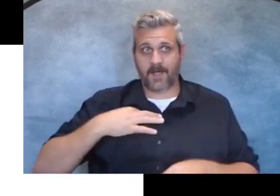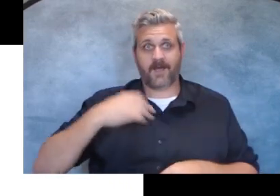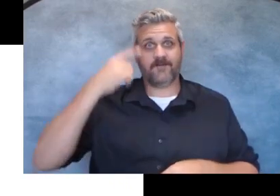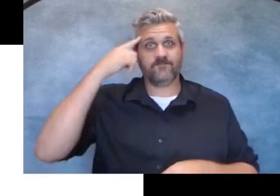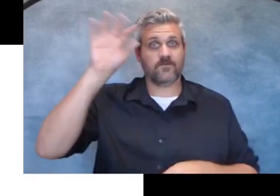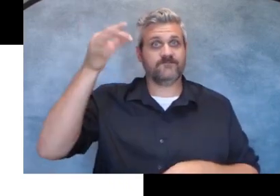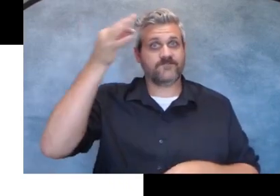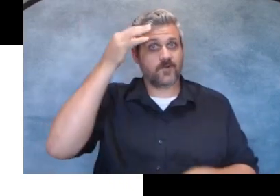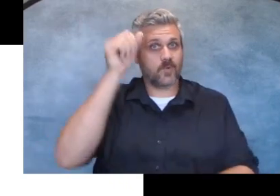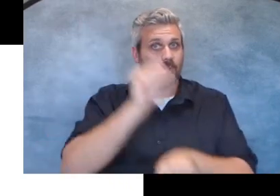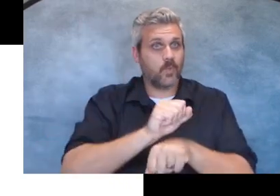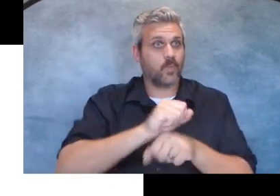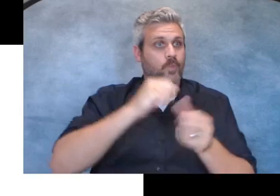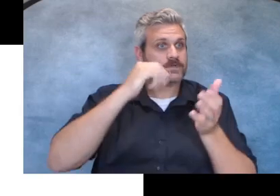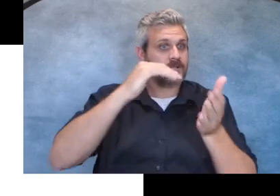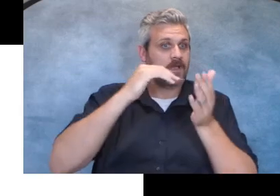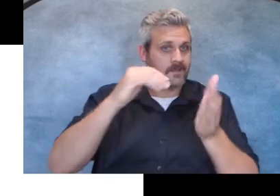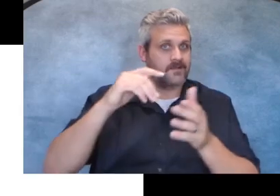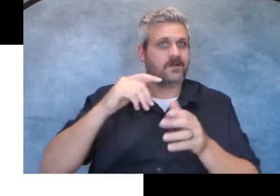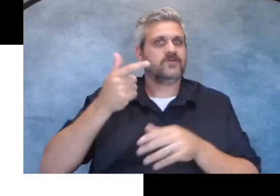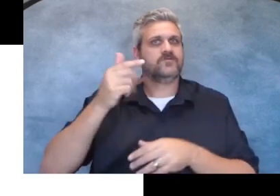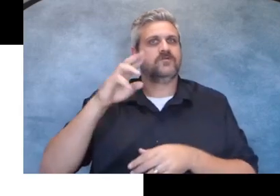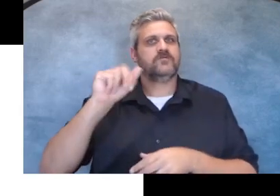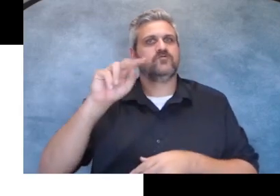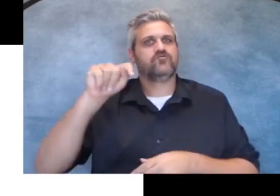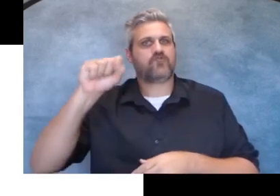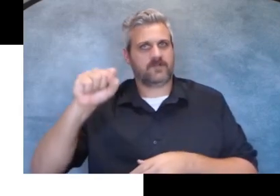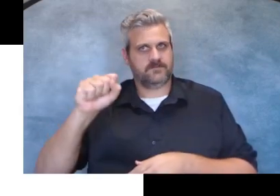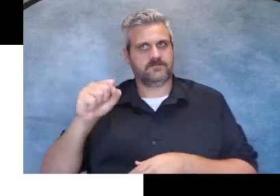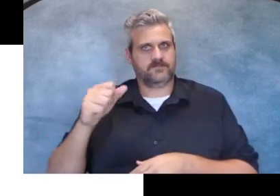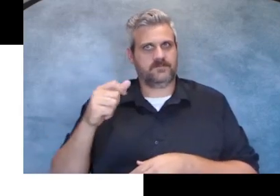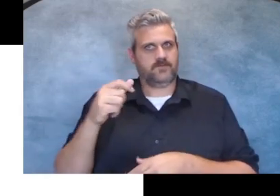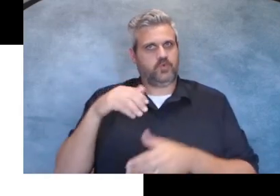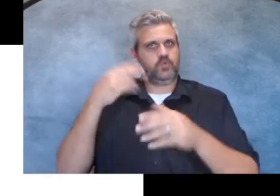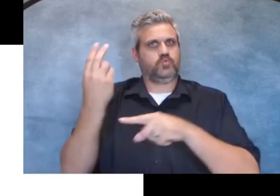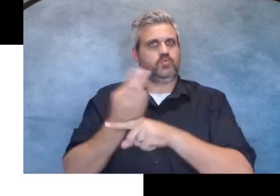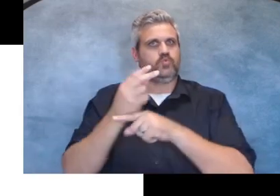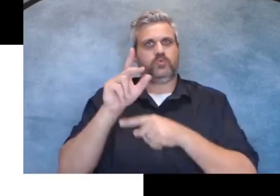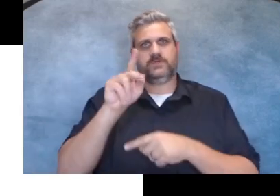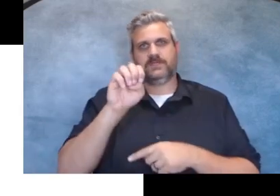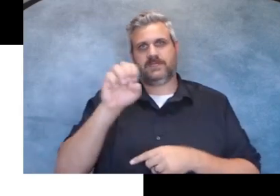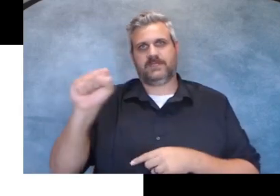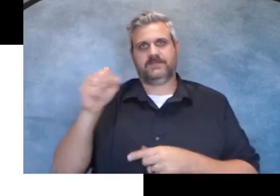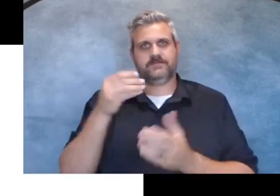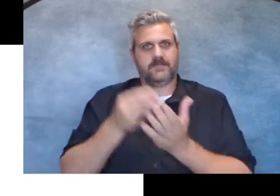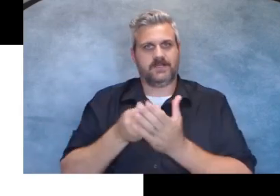federal work-study Pell Grants and access their KEYS money.